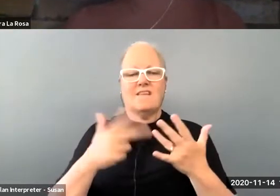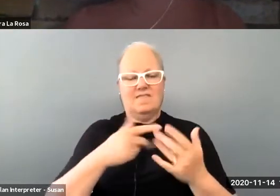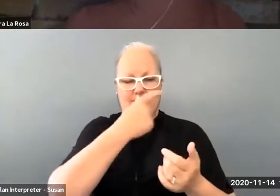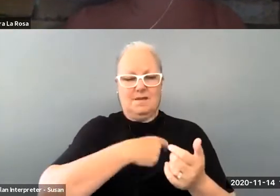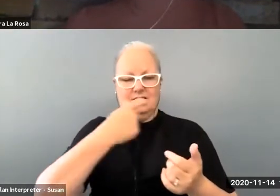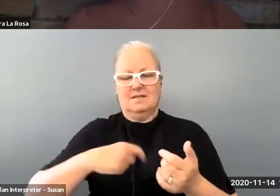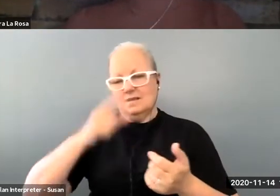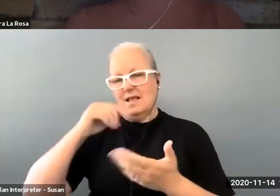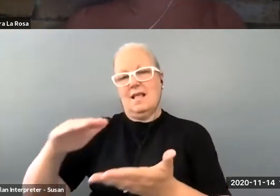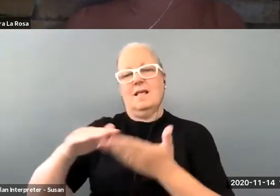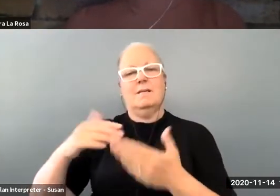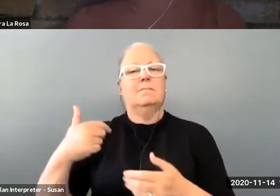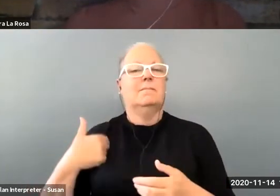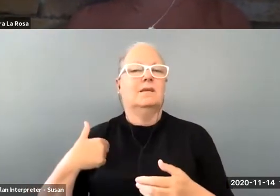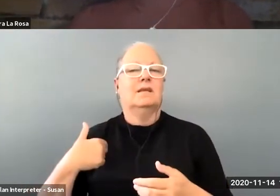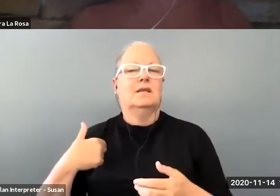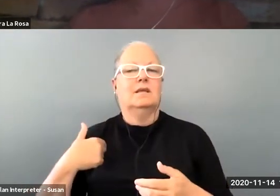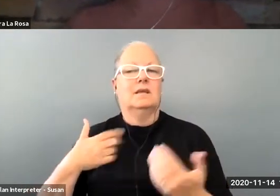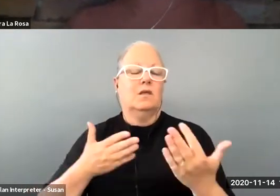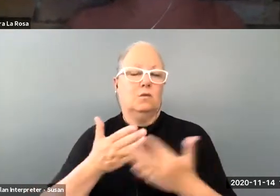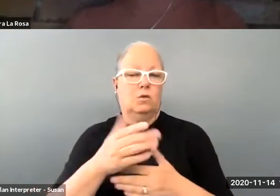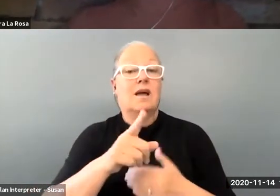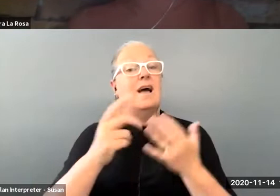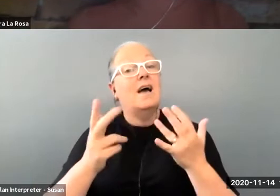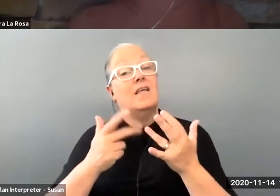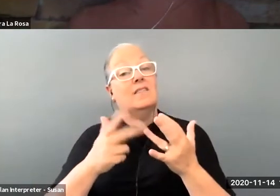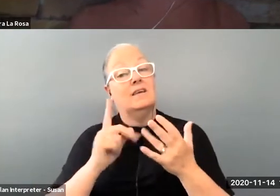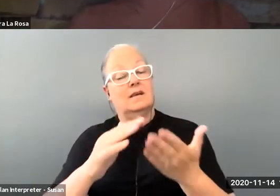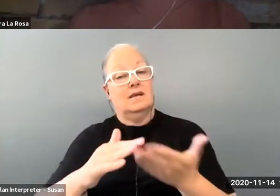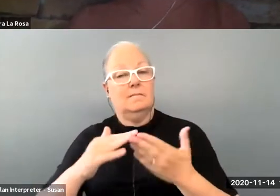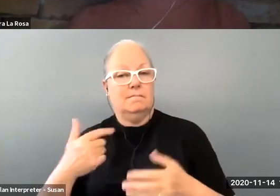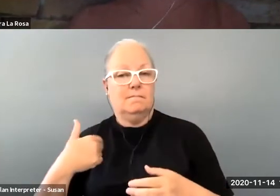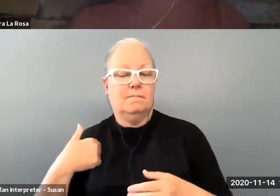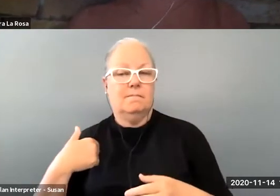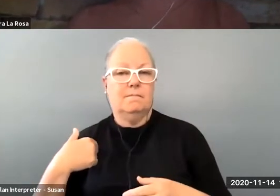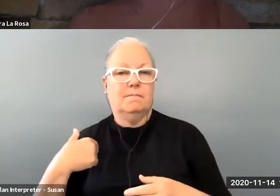help you on your way. The other thing that has helped me has just been